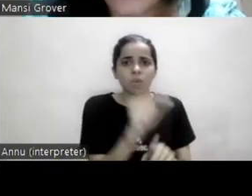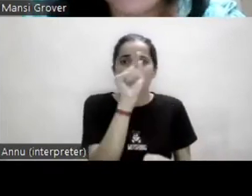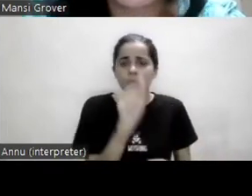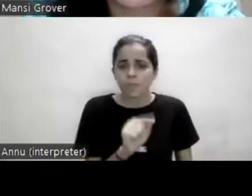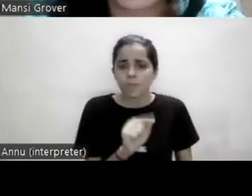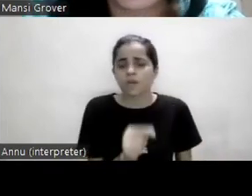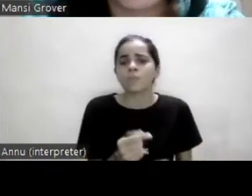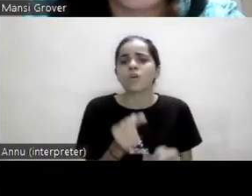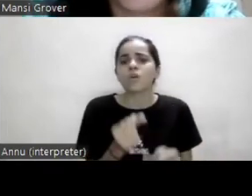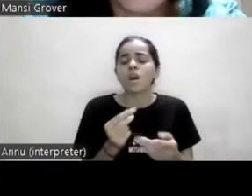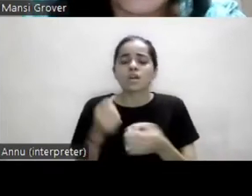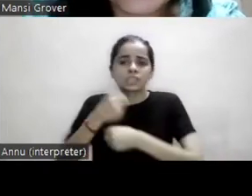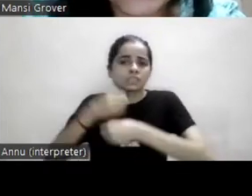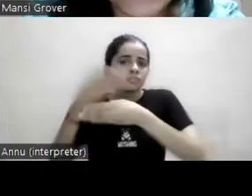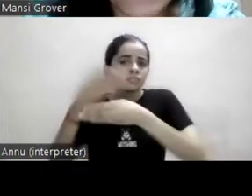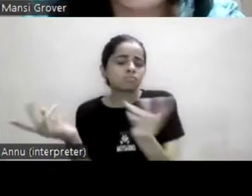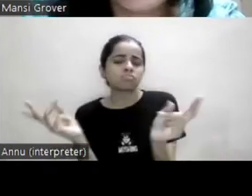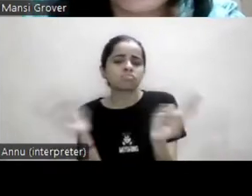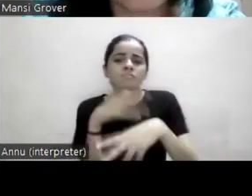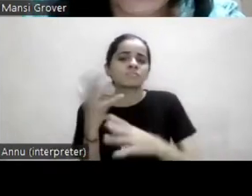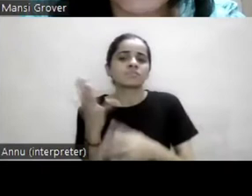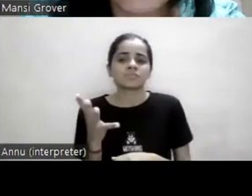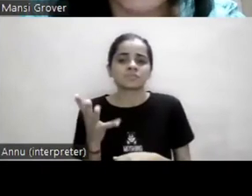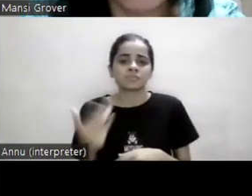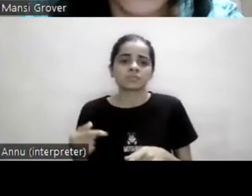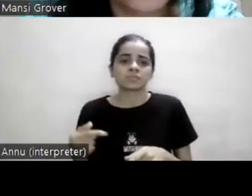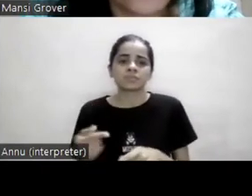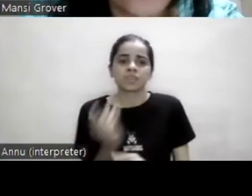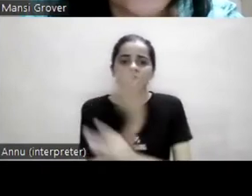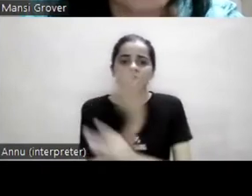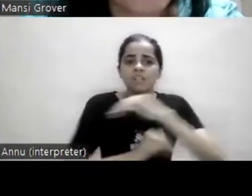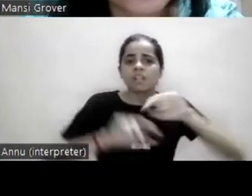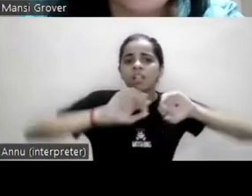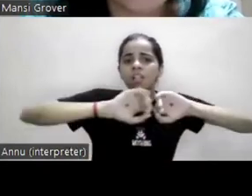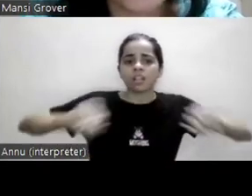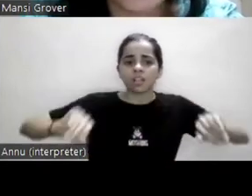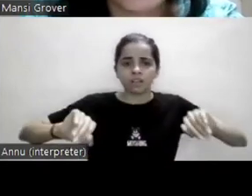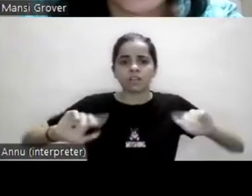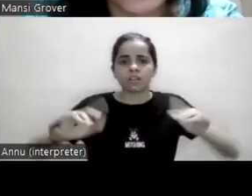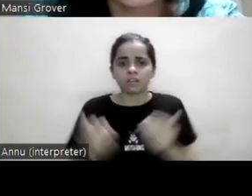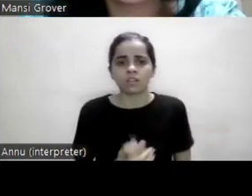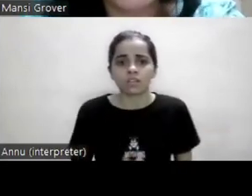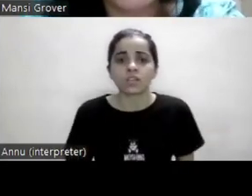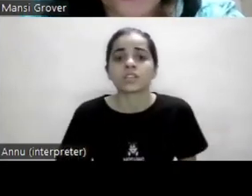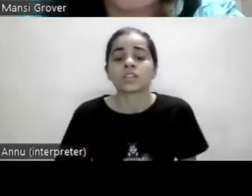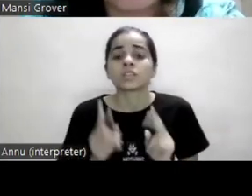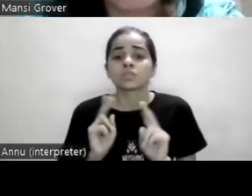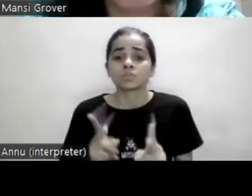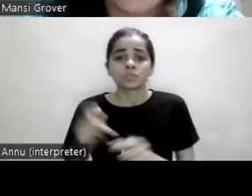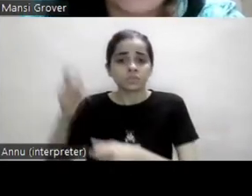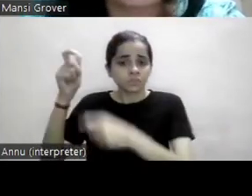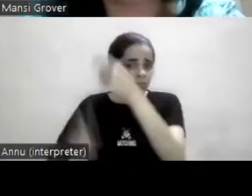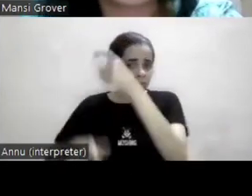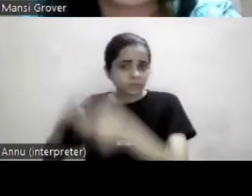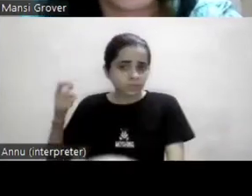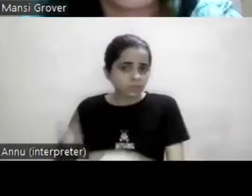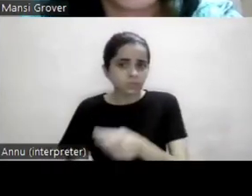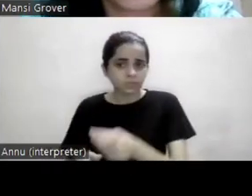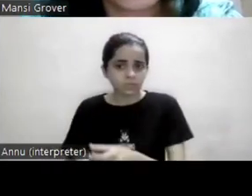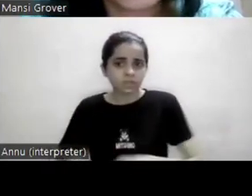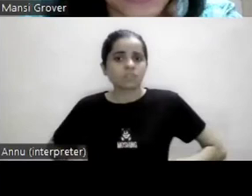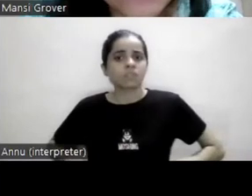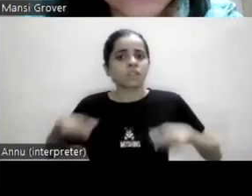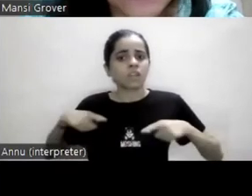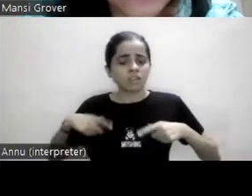not vice versa. It creates the simulacrum through which most apparently normal people live their